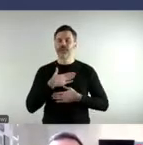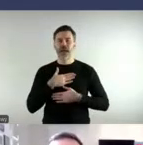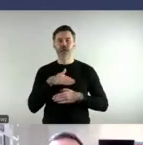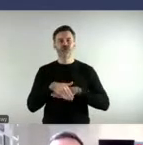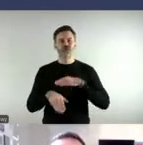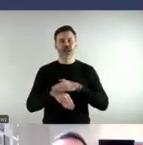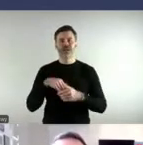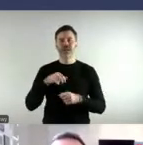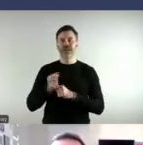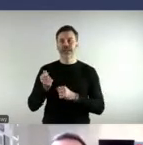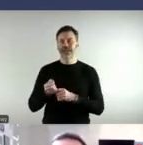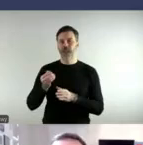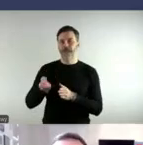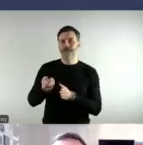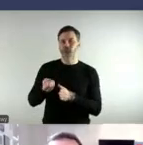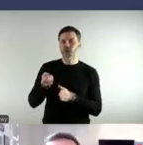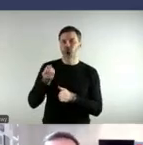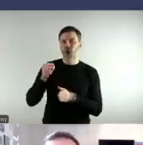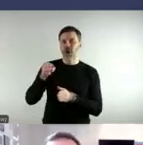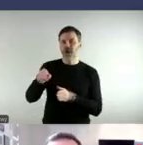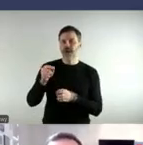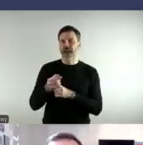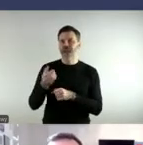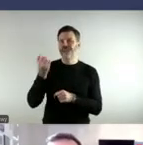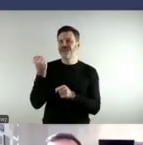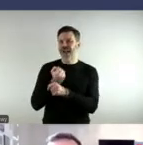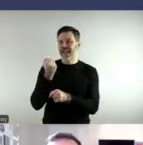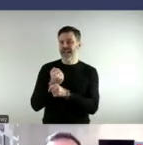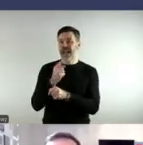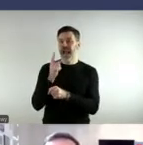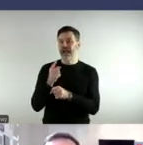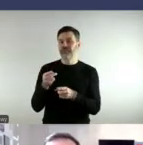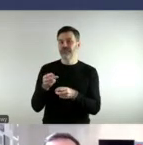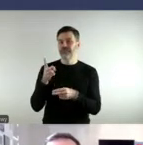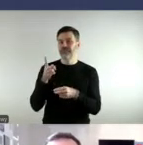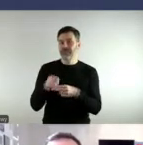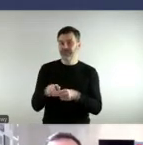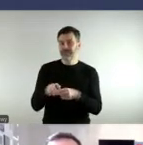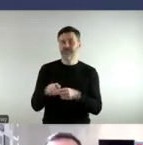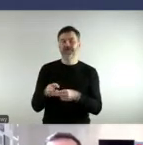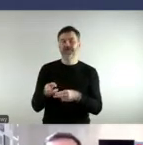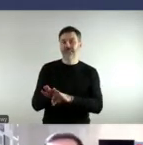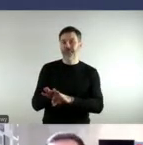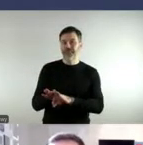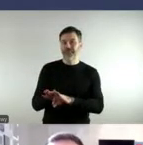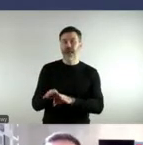possible. We have a coal railway that we can cut off from